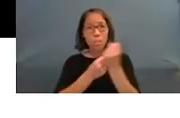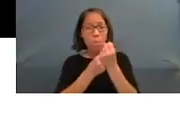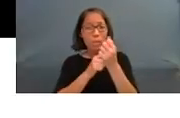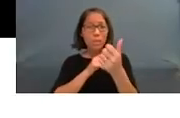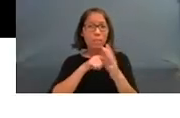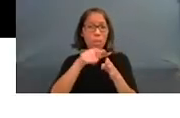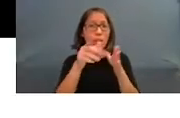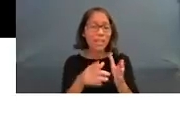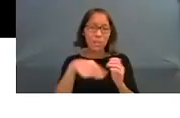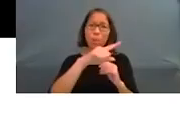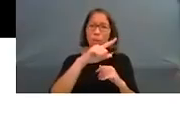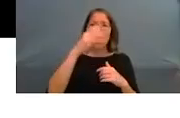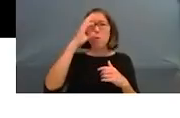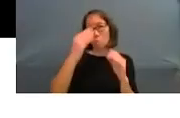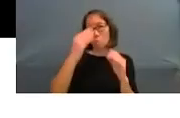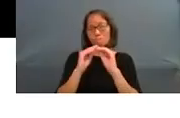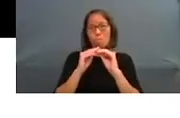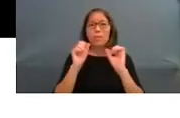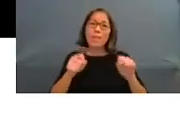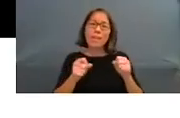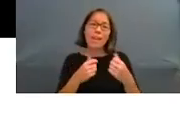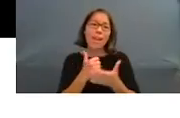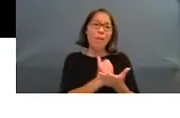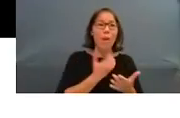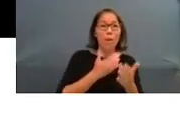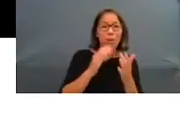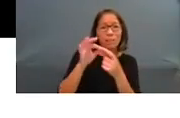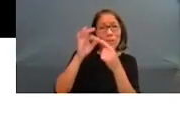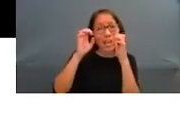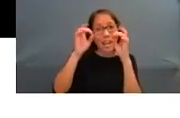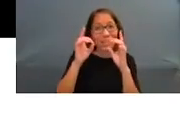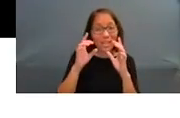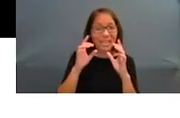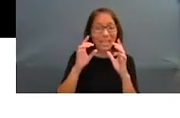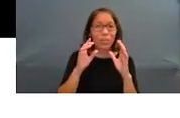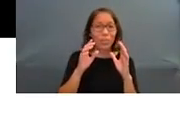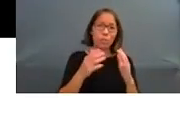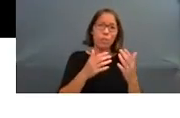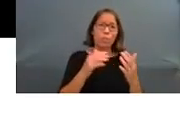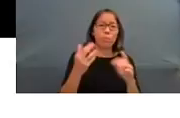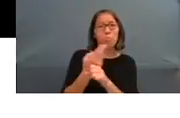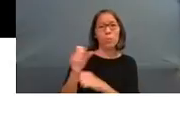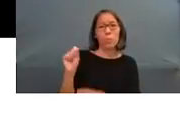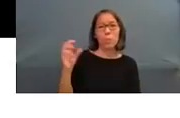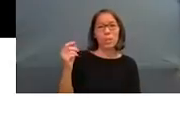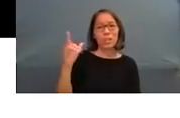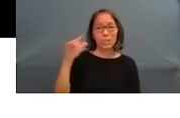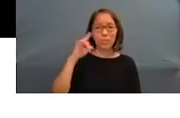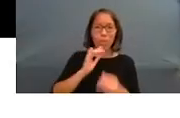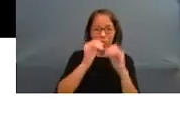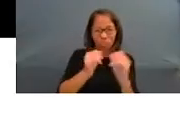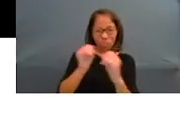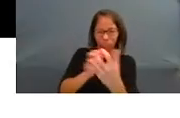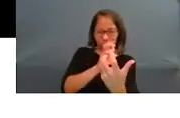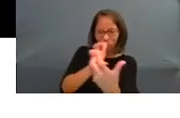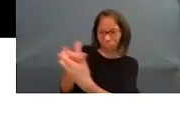be in a better position to help our special educators utilize Schoology to individualize for our students. In